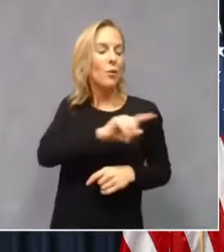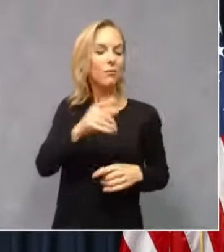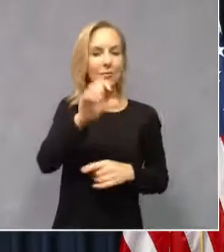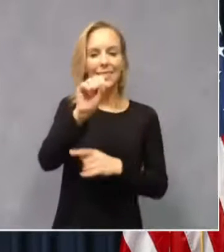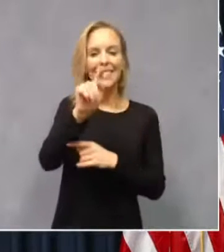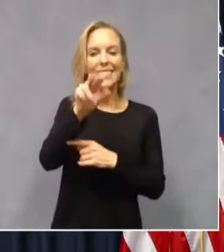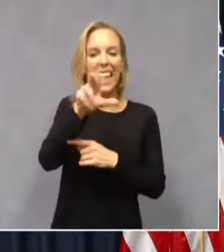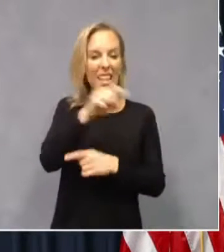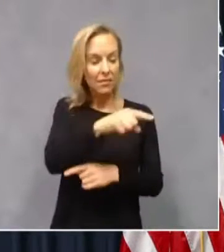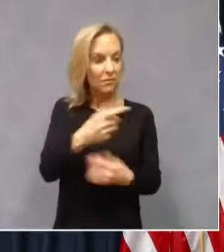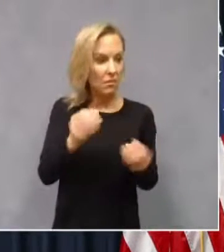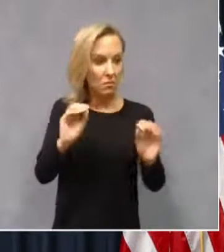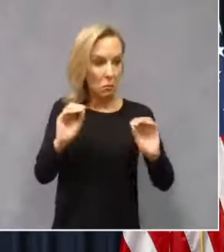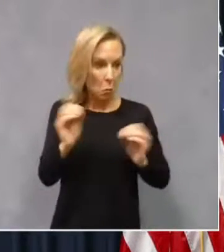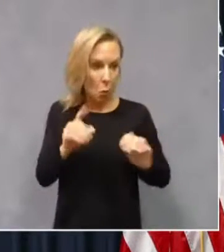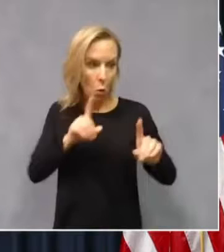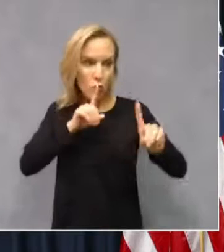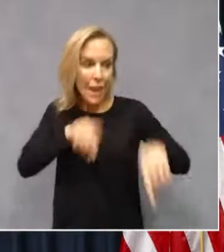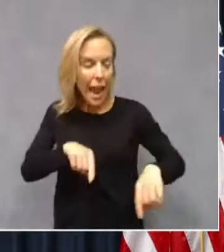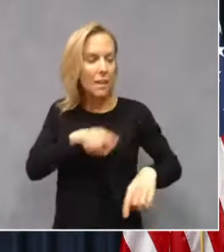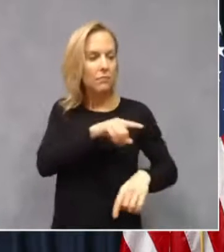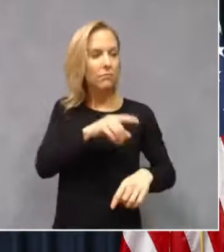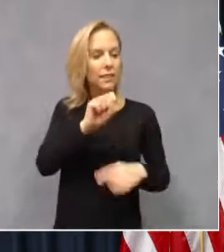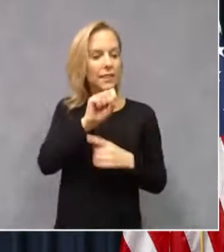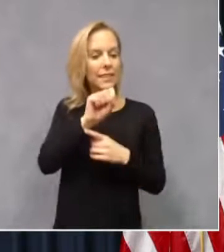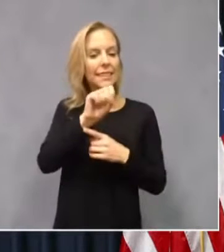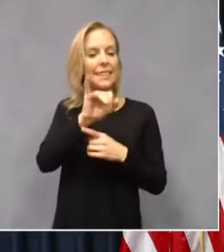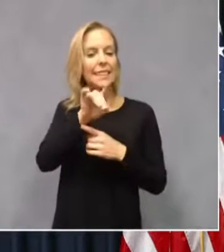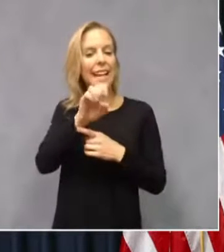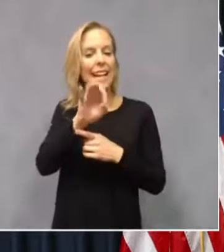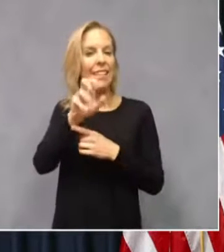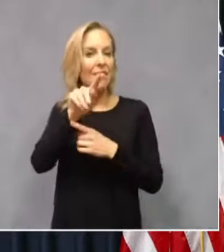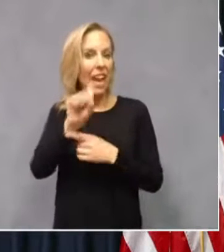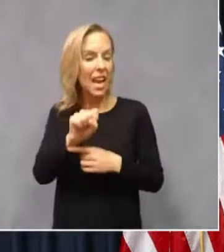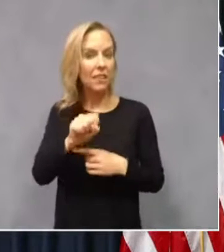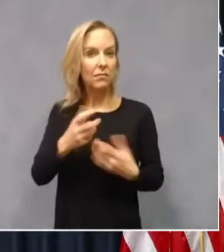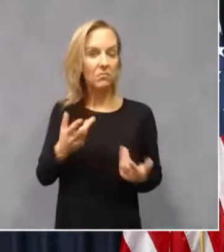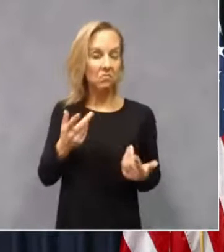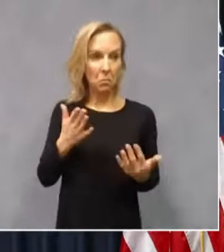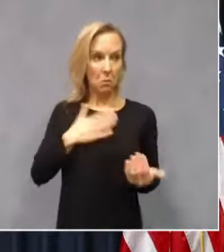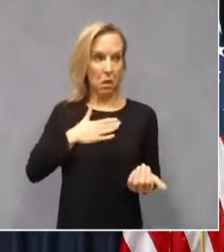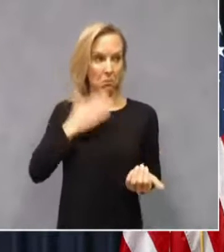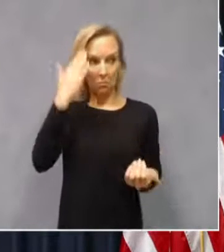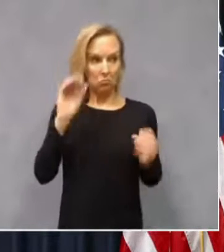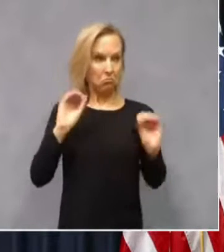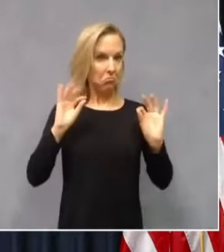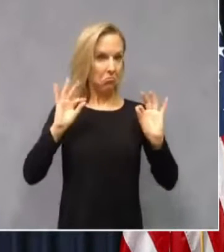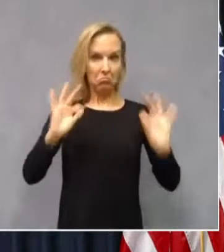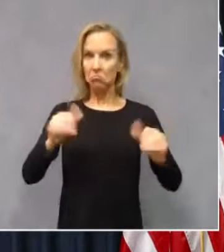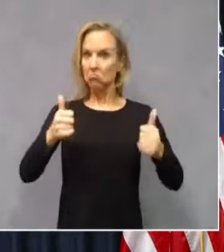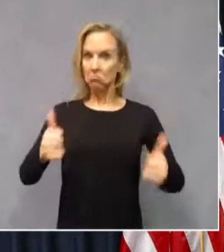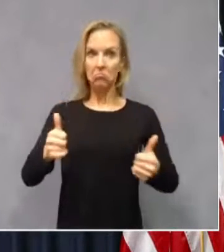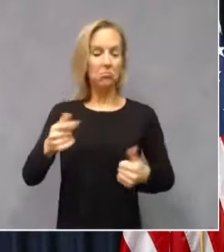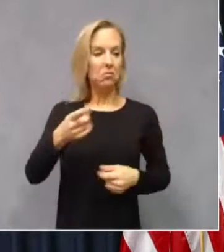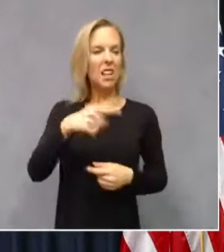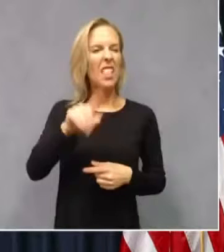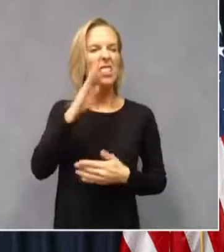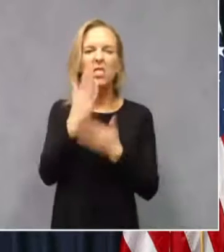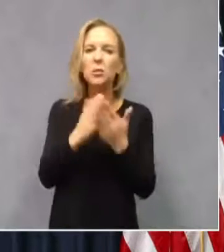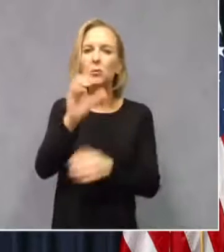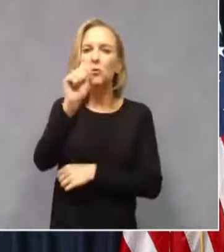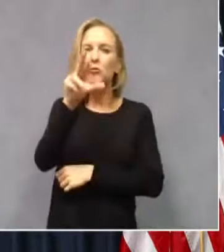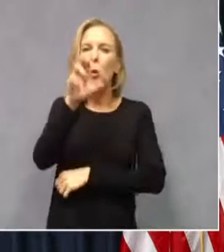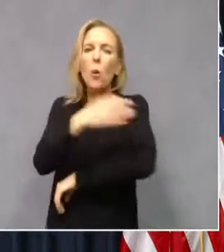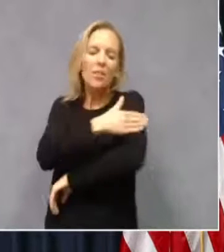or reactions to the vaccine? To my knowledge, they are all good. I think there's some soreness in the arms,